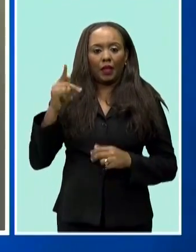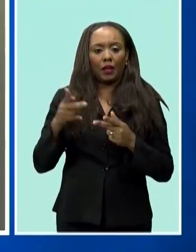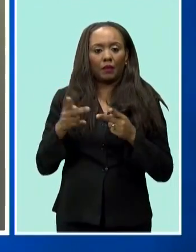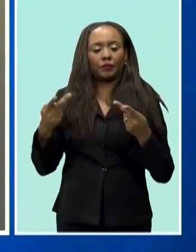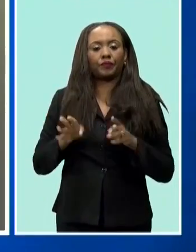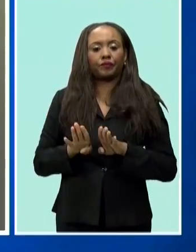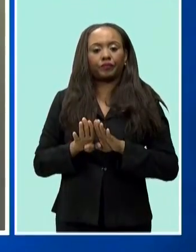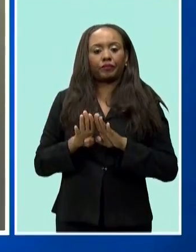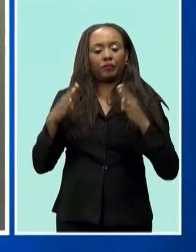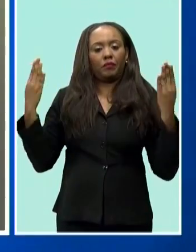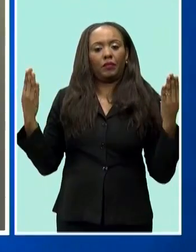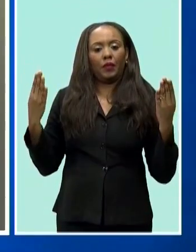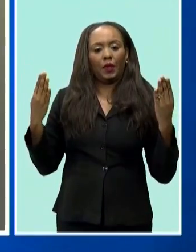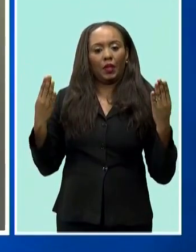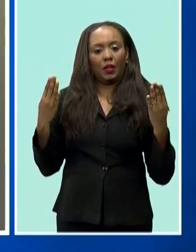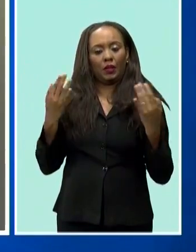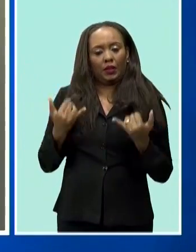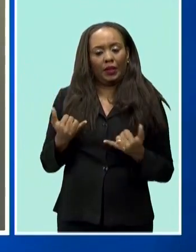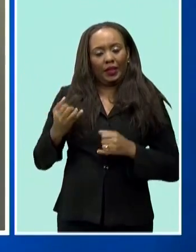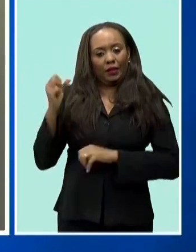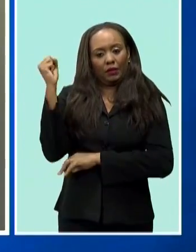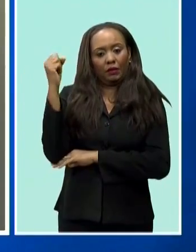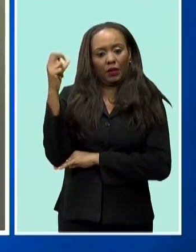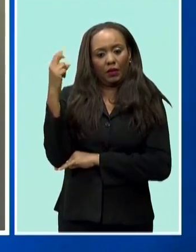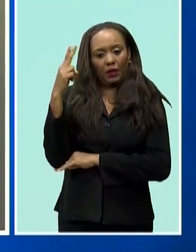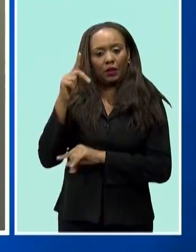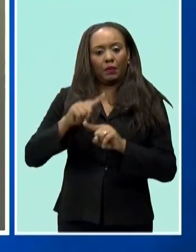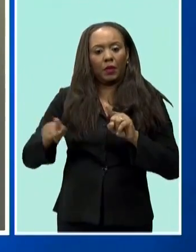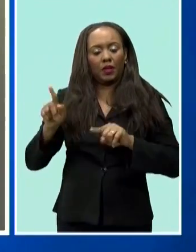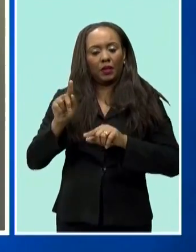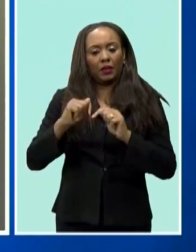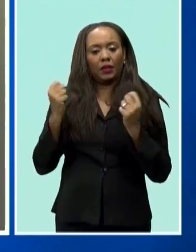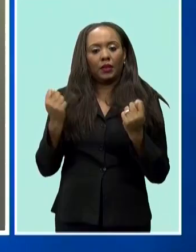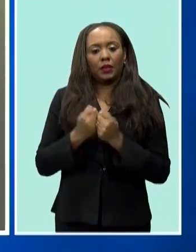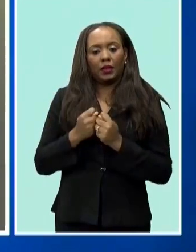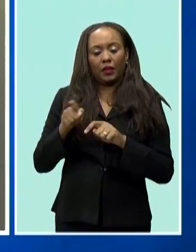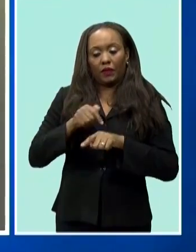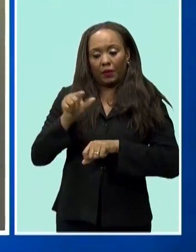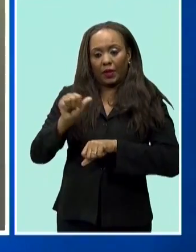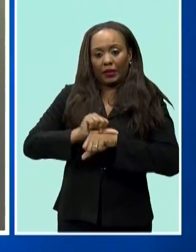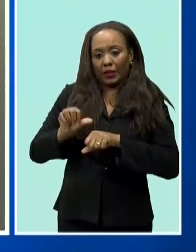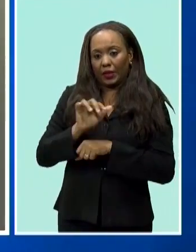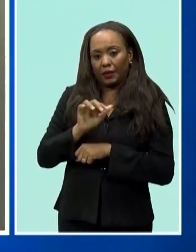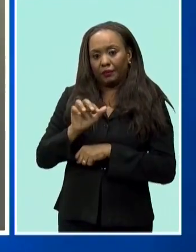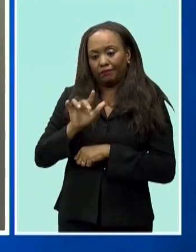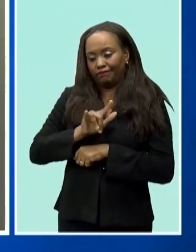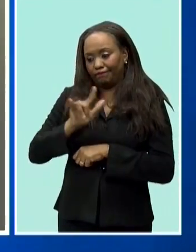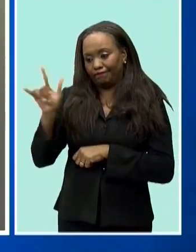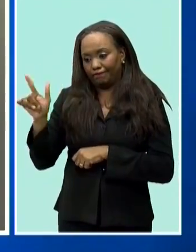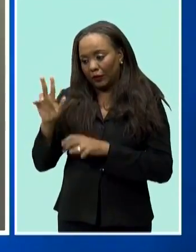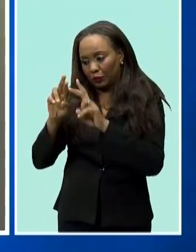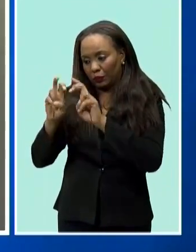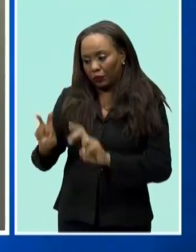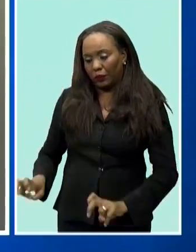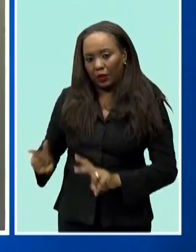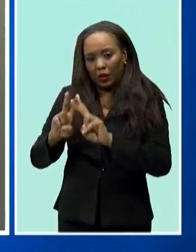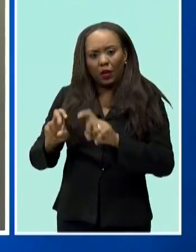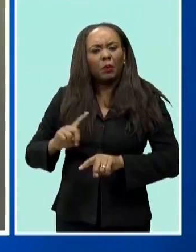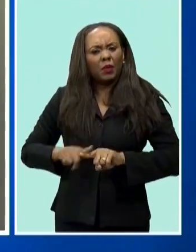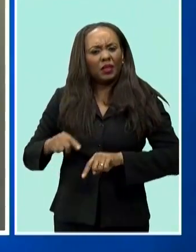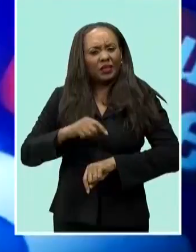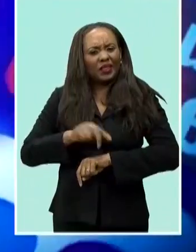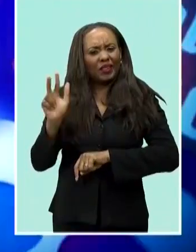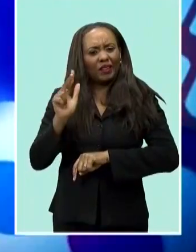around midday today once a team of inspectors from Antigua wrapped up their investigations. But up until about 3 o'clock, it was still